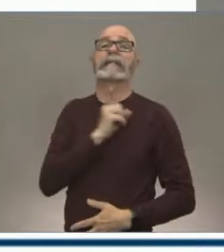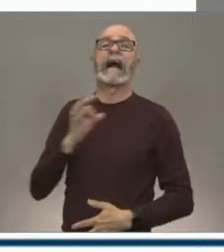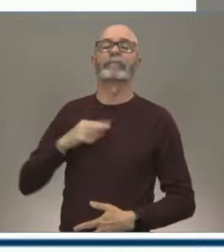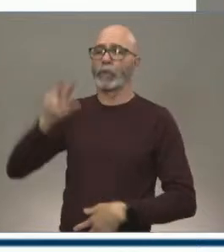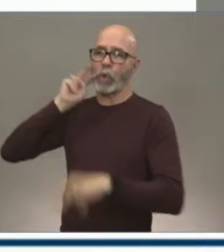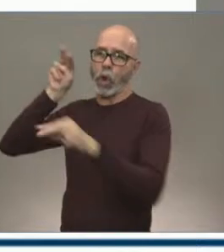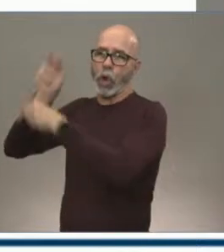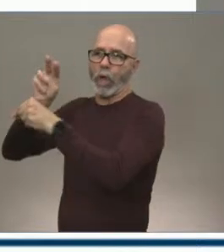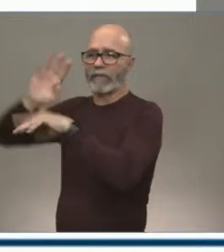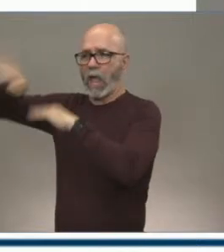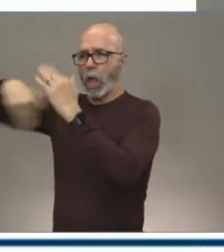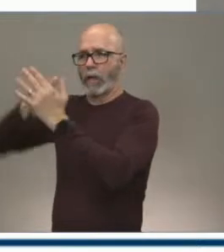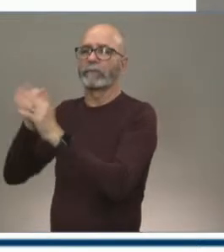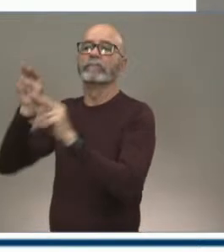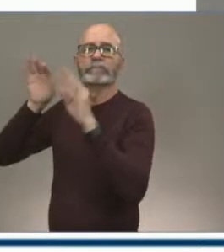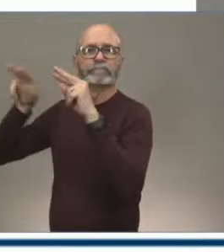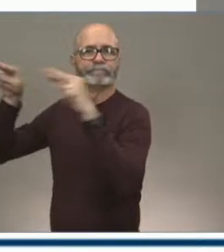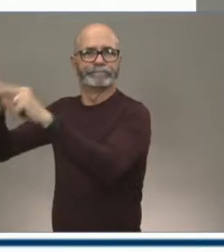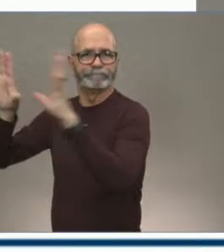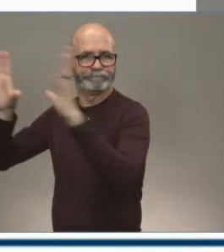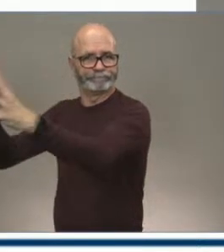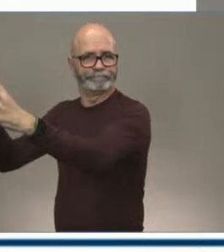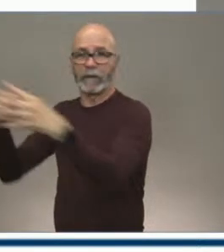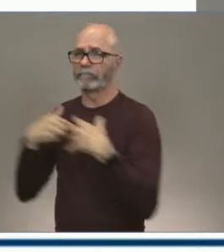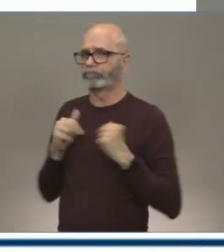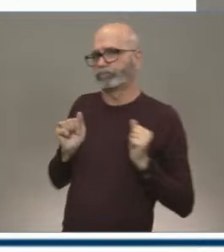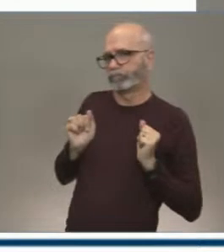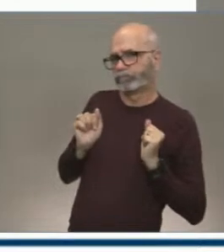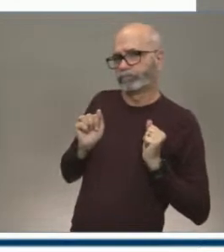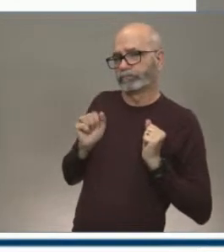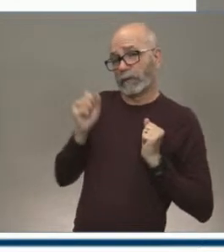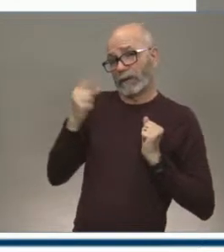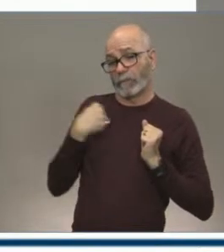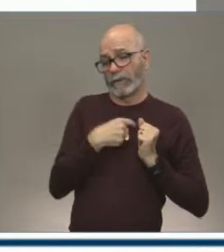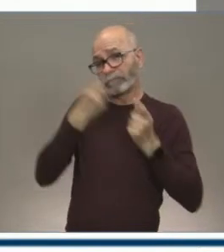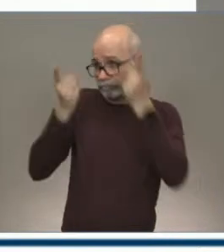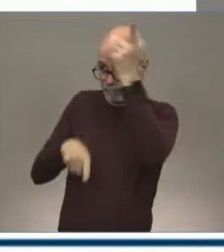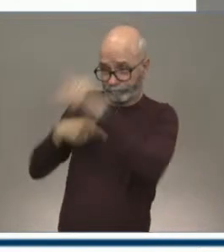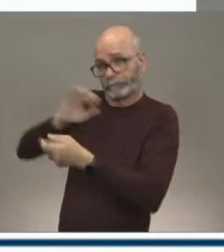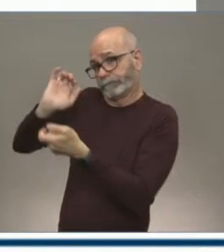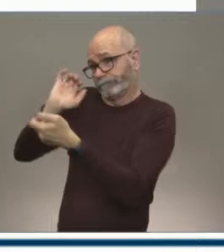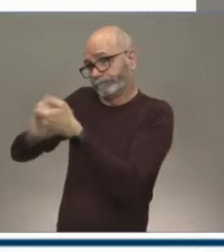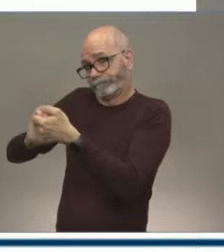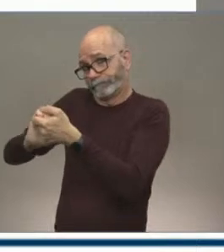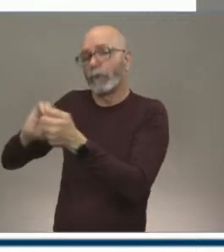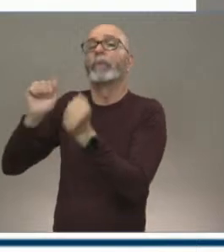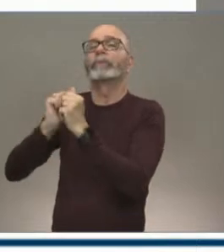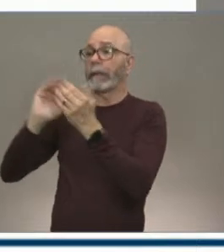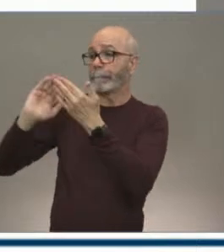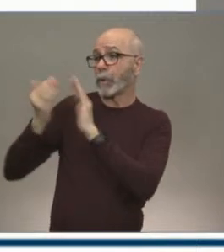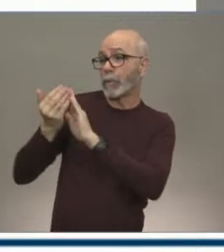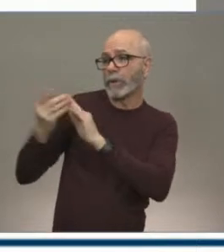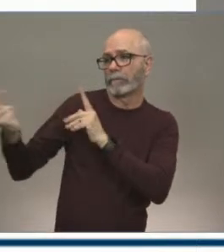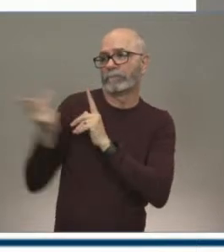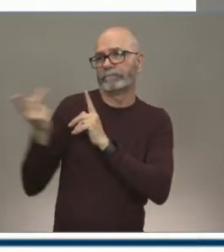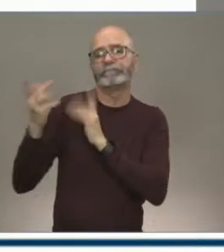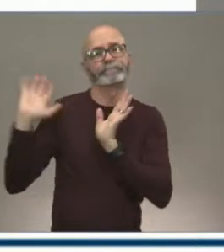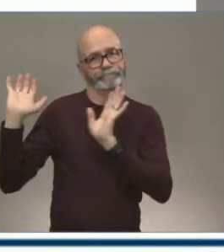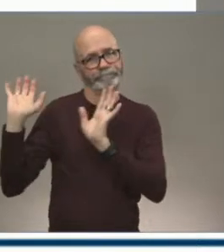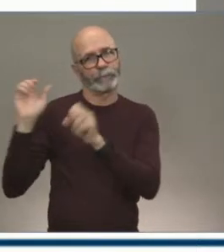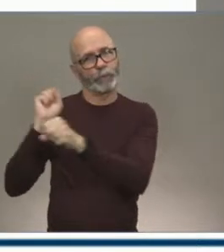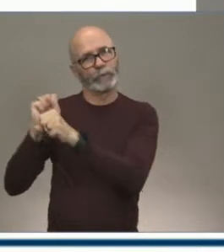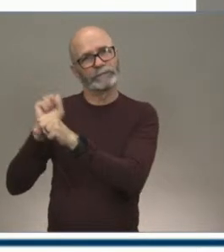communities. It's been very important in our partnership with our First Nation communities that they have that's